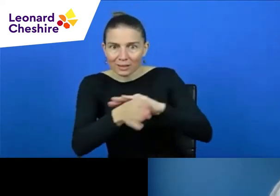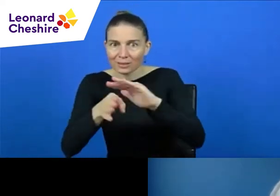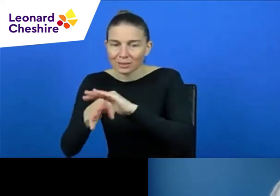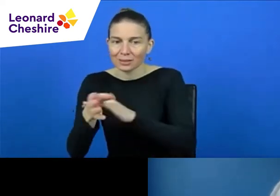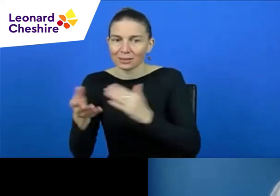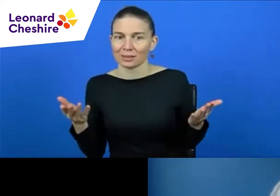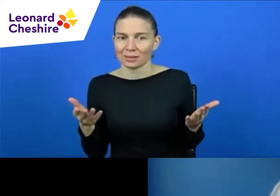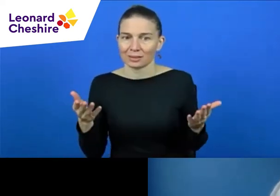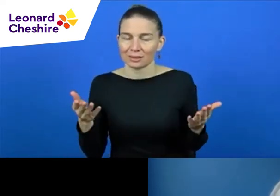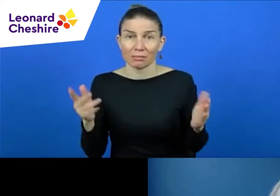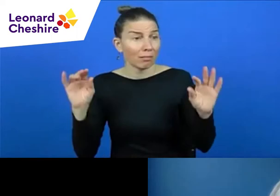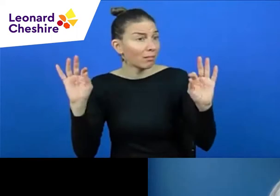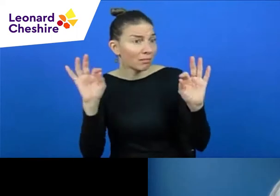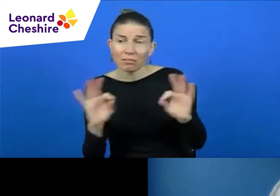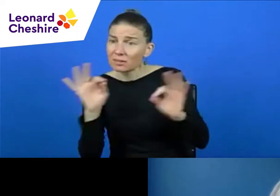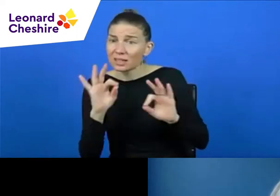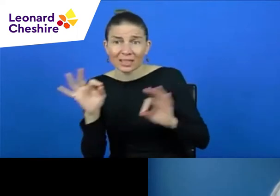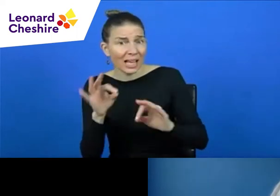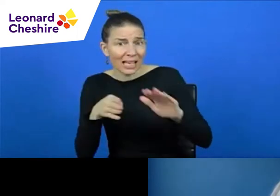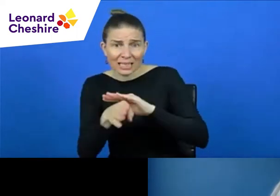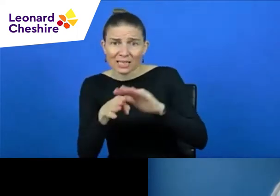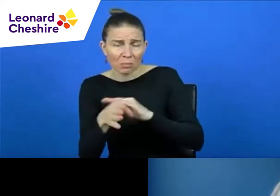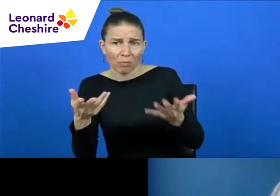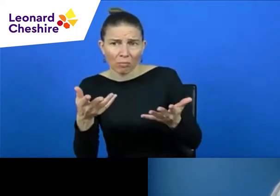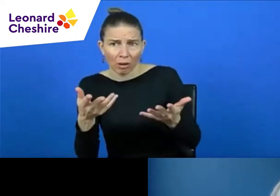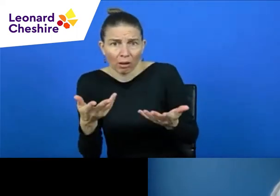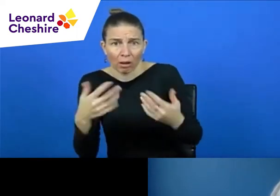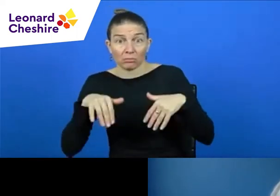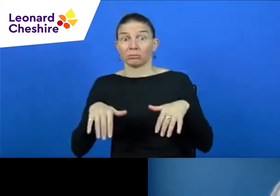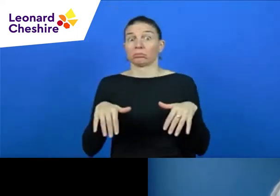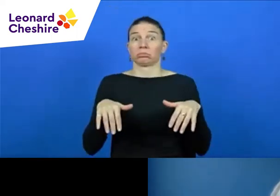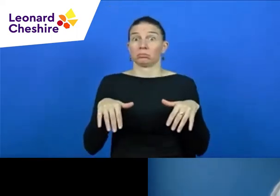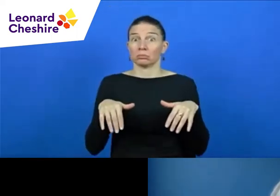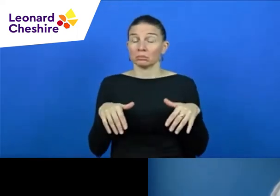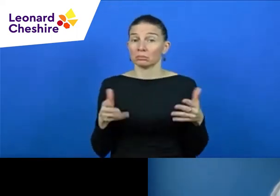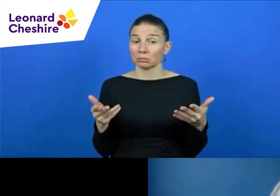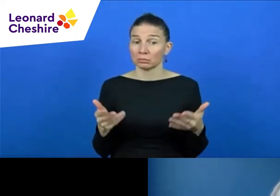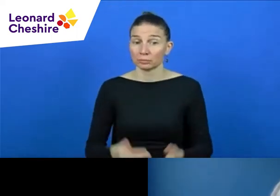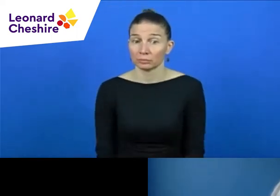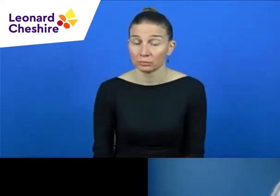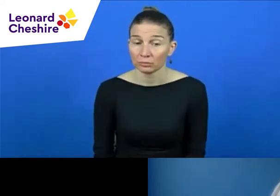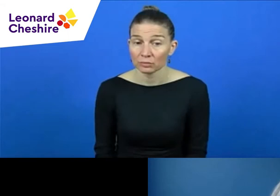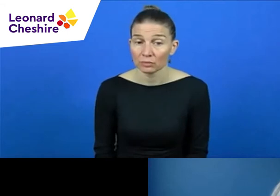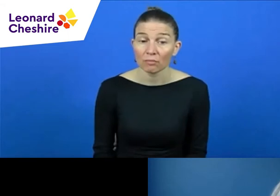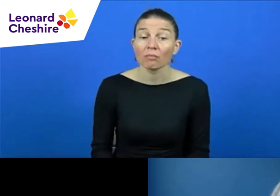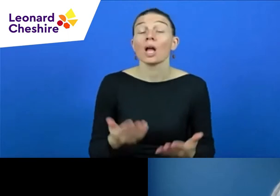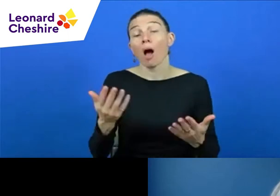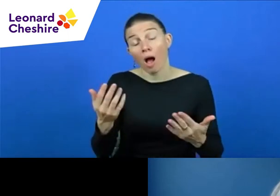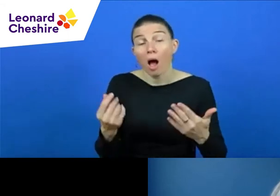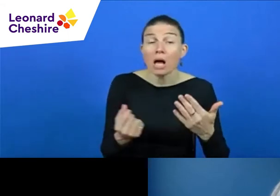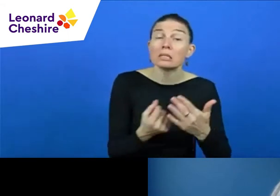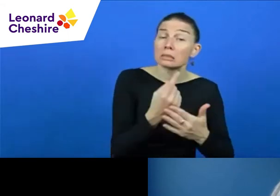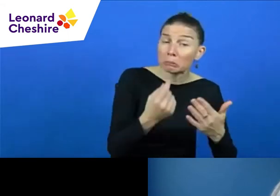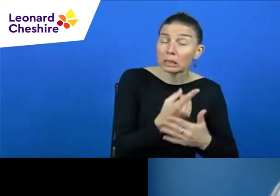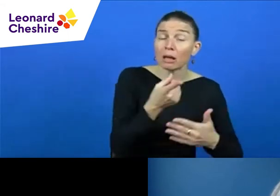we'd be nowhere. So the opportunities are enormous. The challenges of doing it sometimes are big. Failure